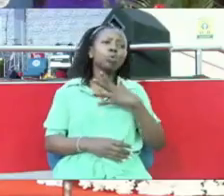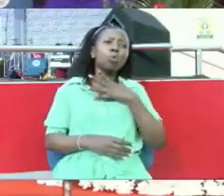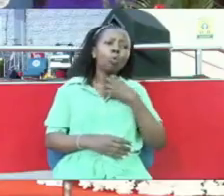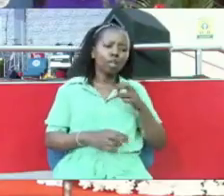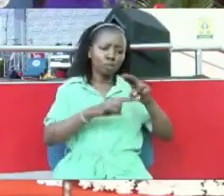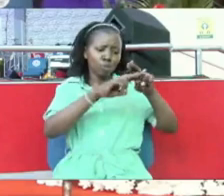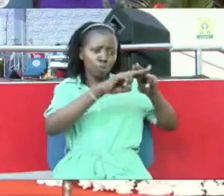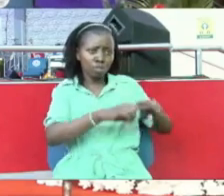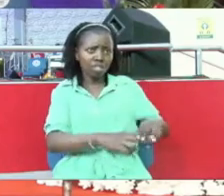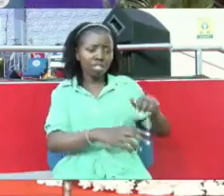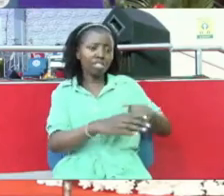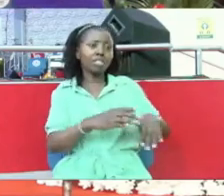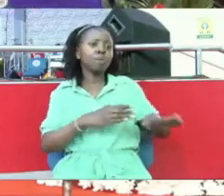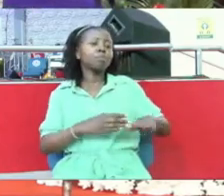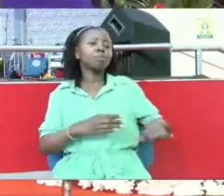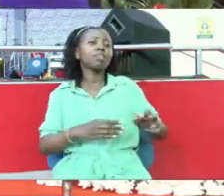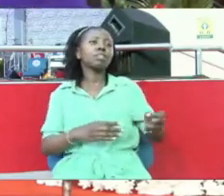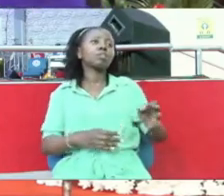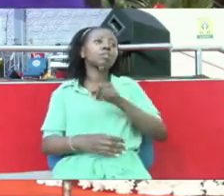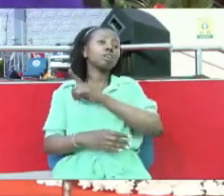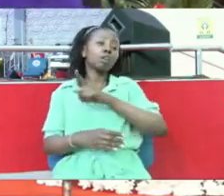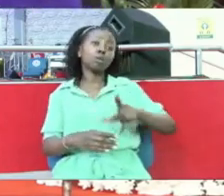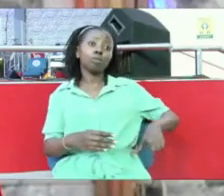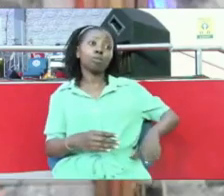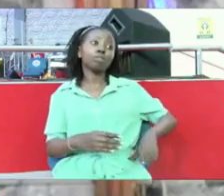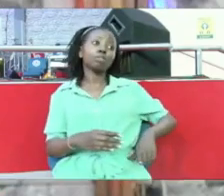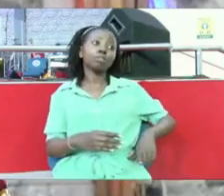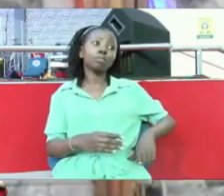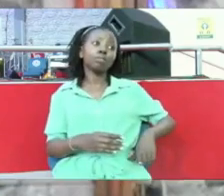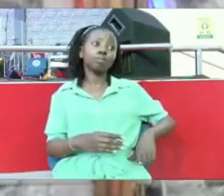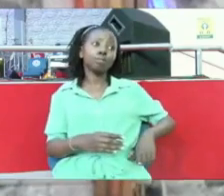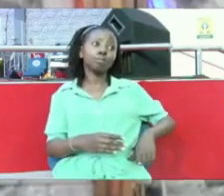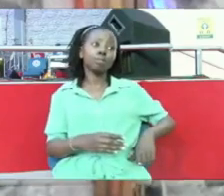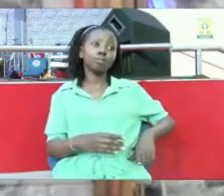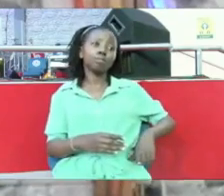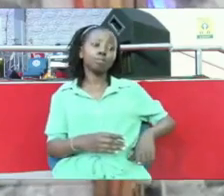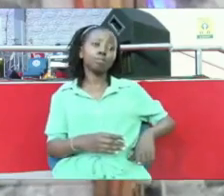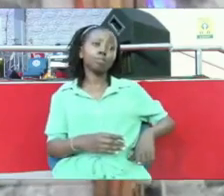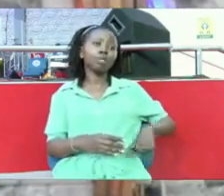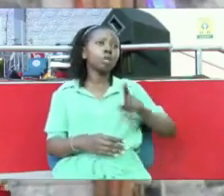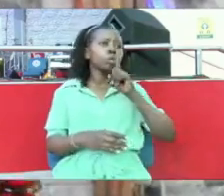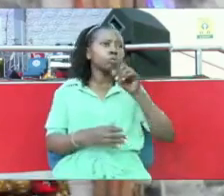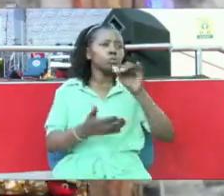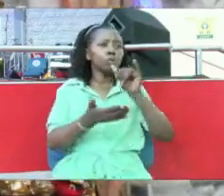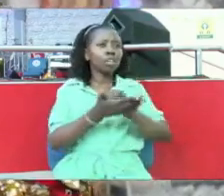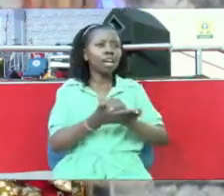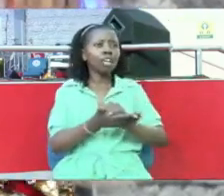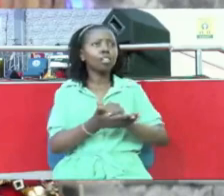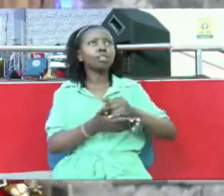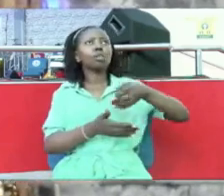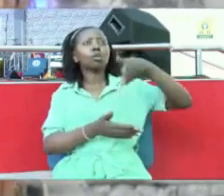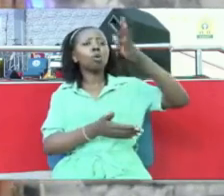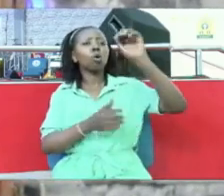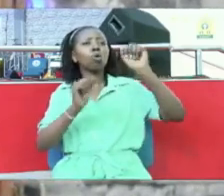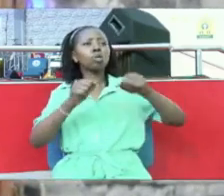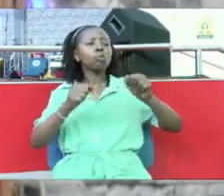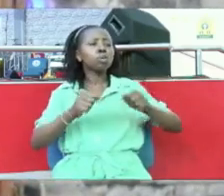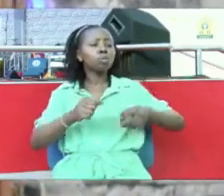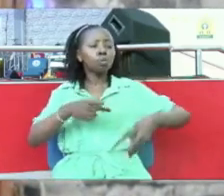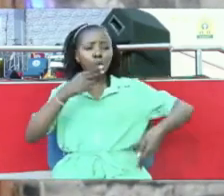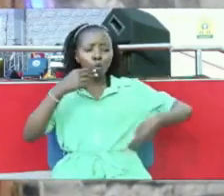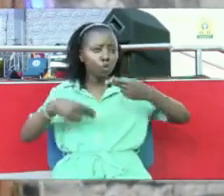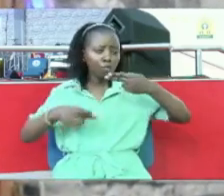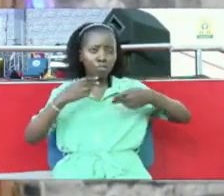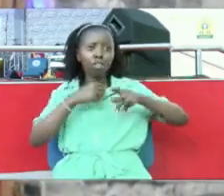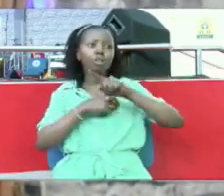down in my presence? Tunahitaji kukaa chini, kuketi chini mahali pa Bwana. So that I can be able to feed you. Ndio